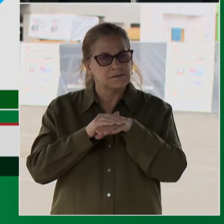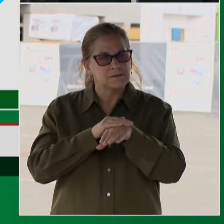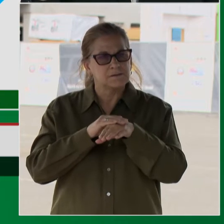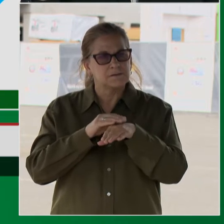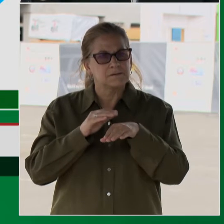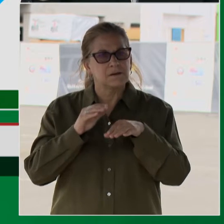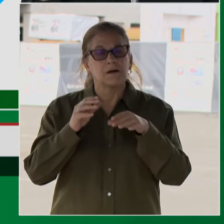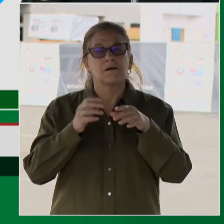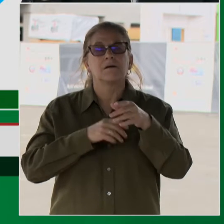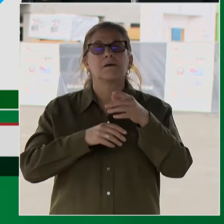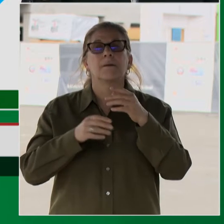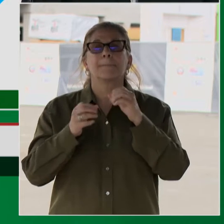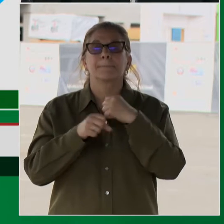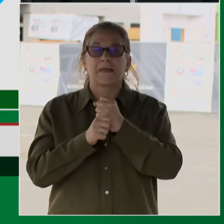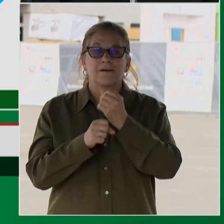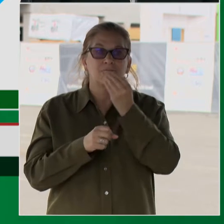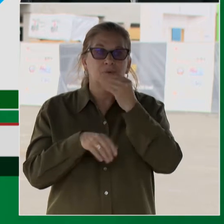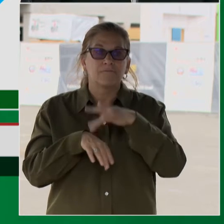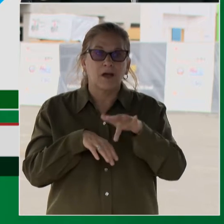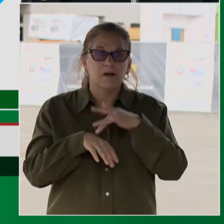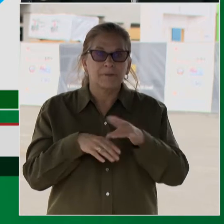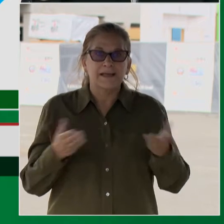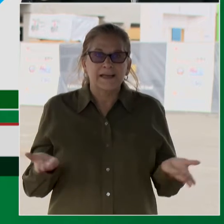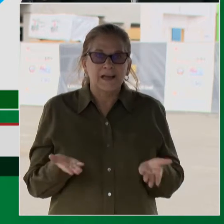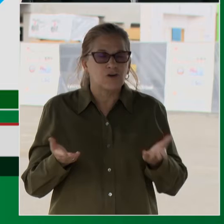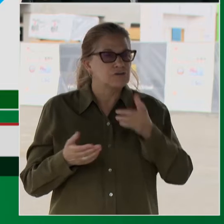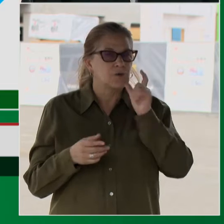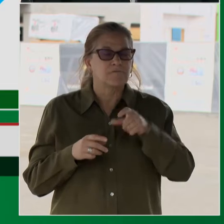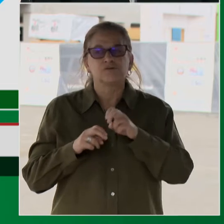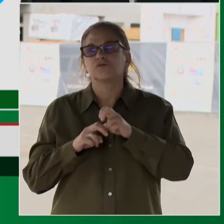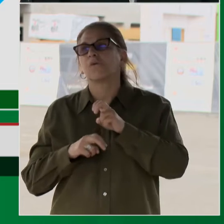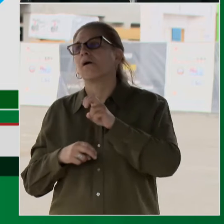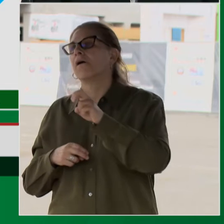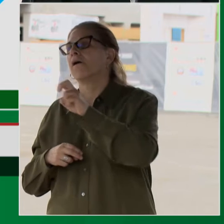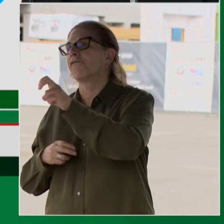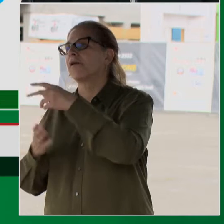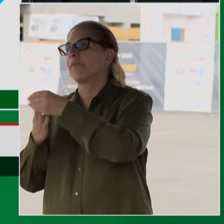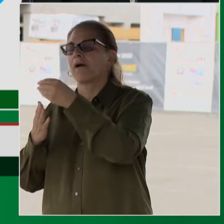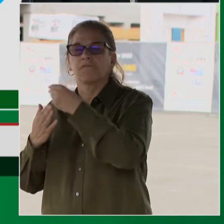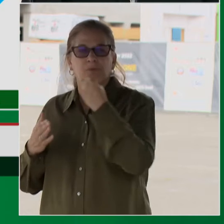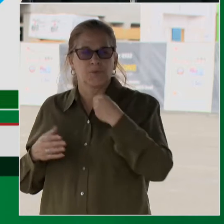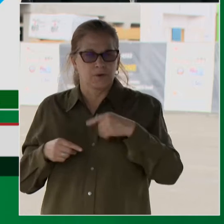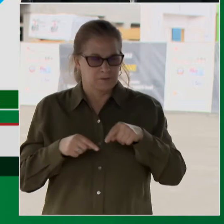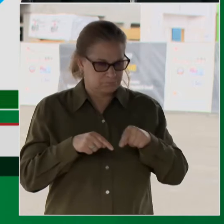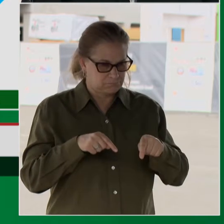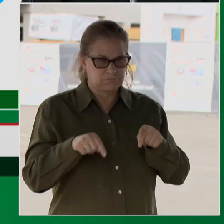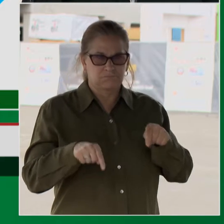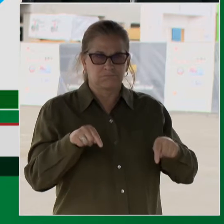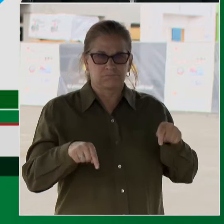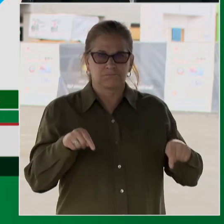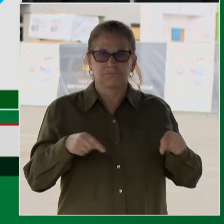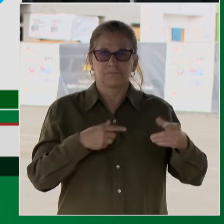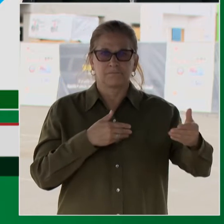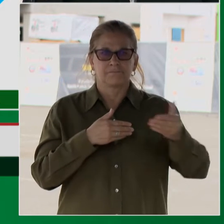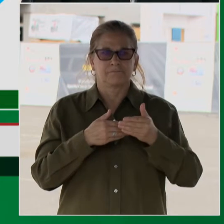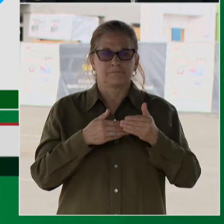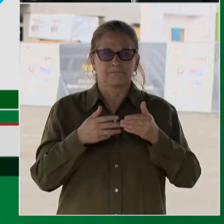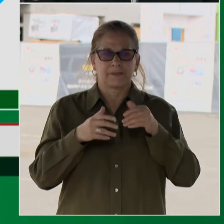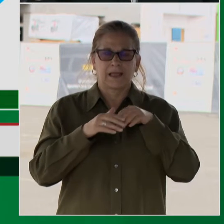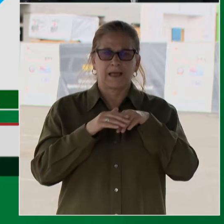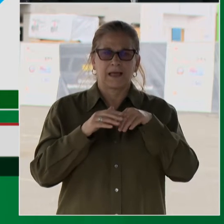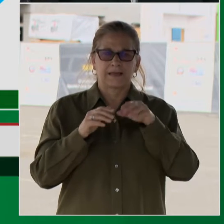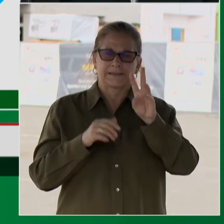mile from a grocery store east of the river. So DMPED is committed to delivering on the mayor's objective of filling this